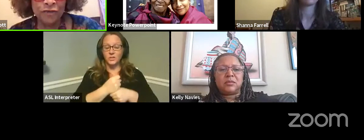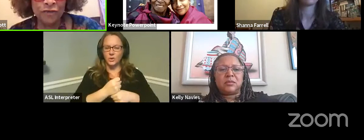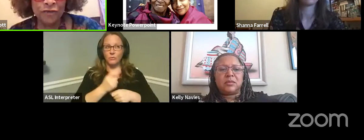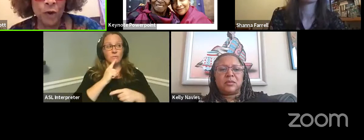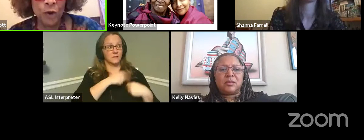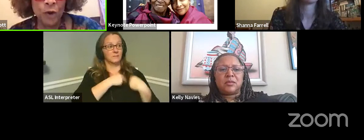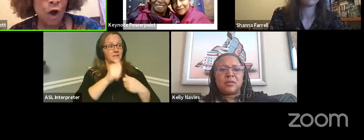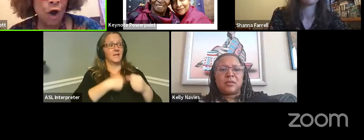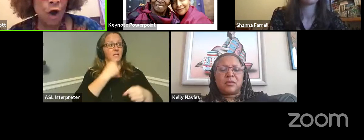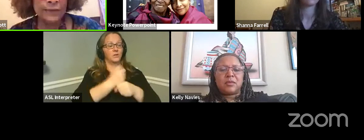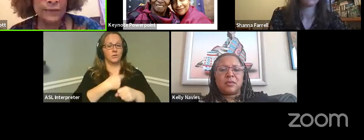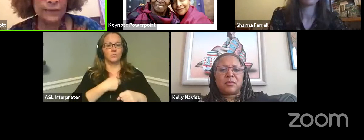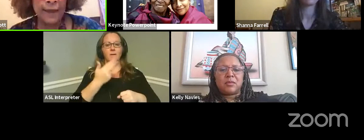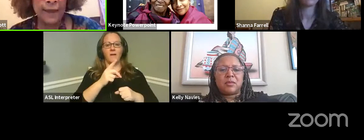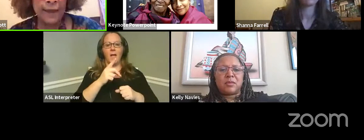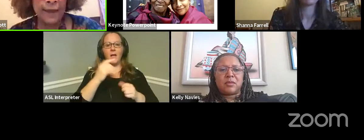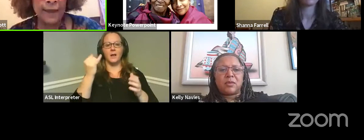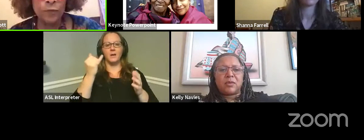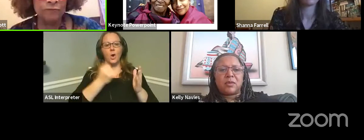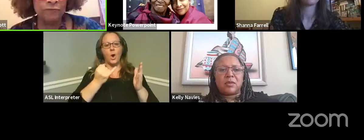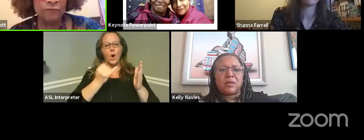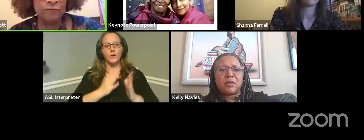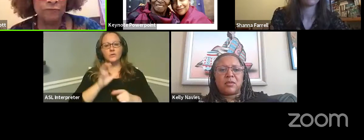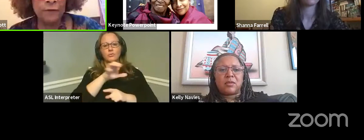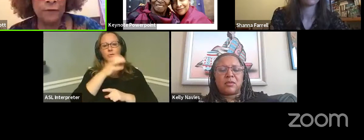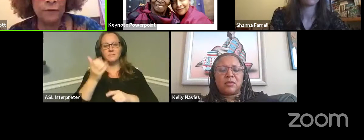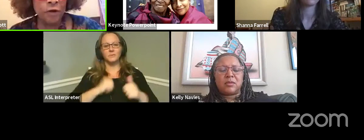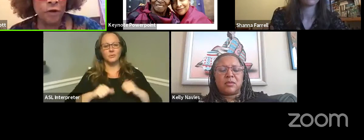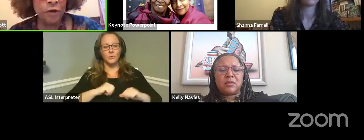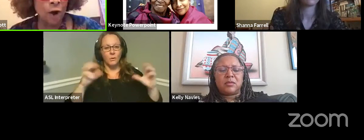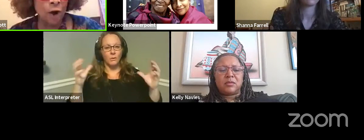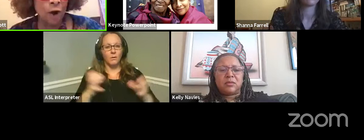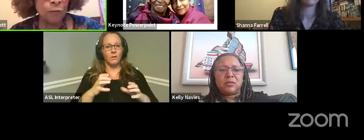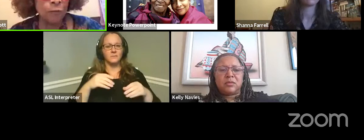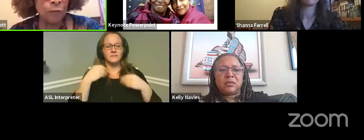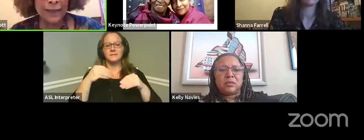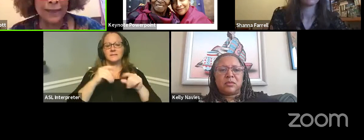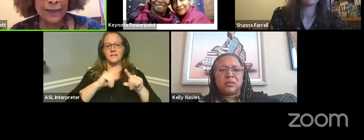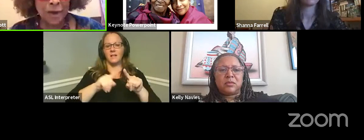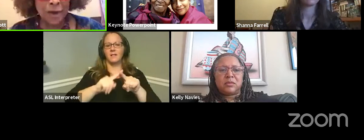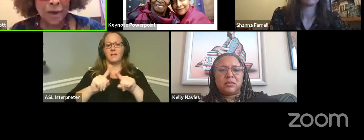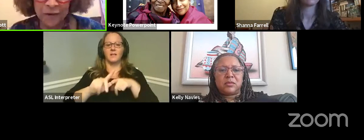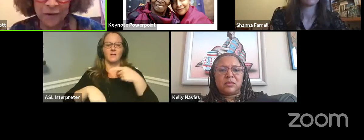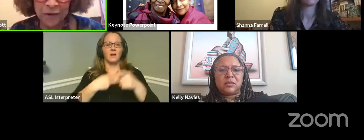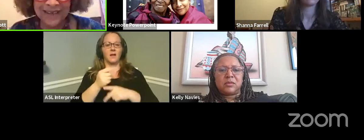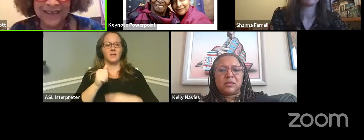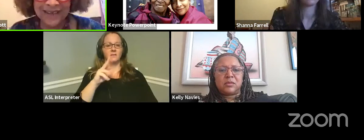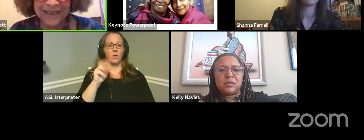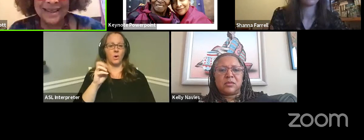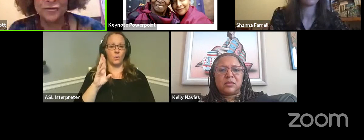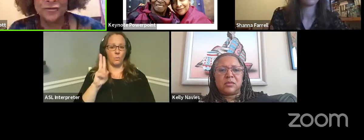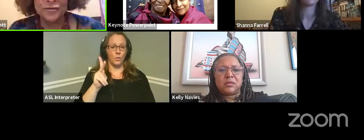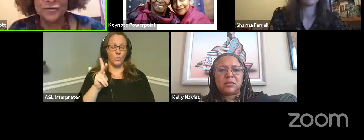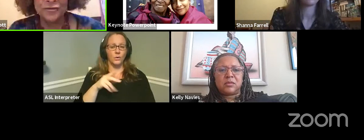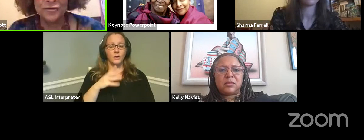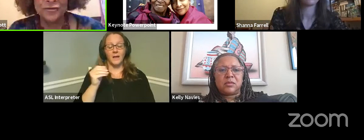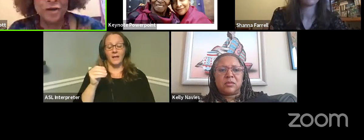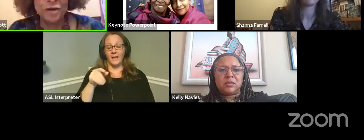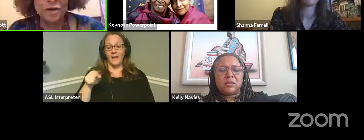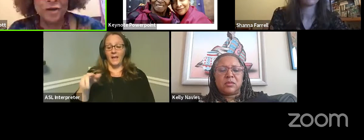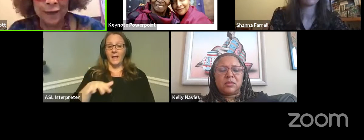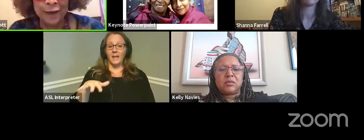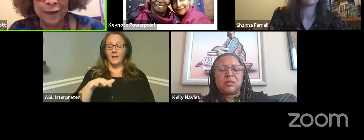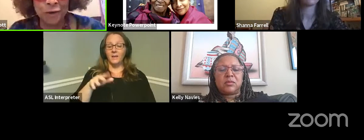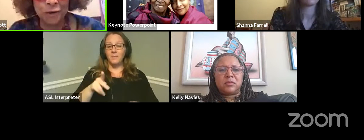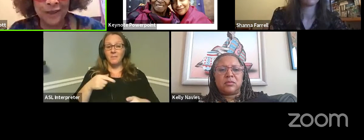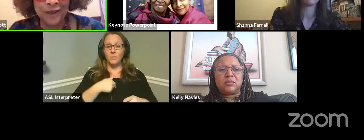Christmas show where we all get together and we sell affordable artwork. And you know, the folks that I went to